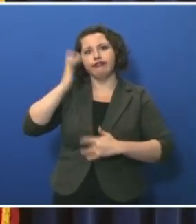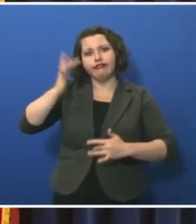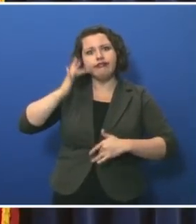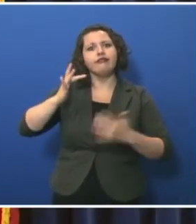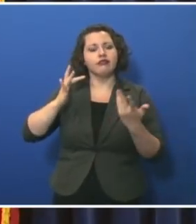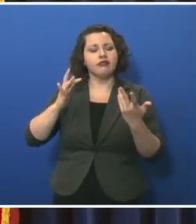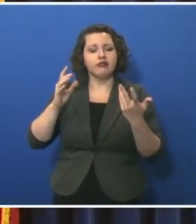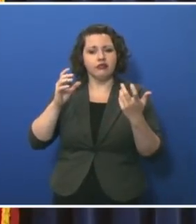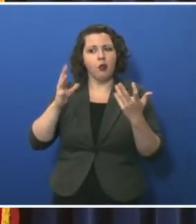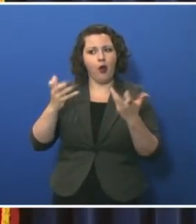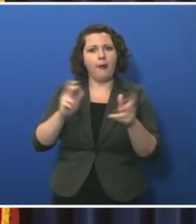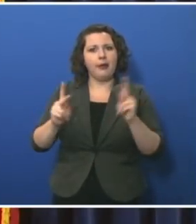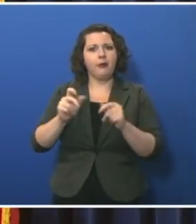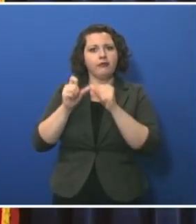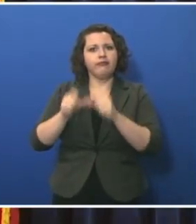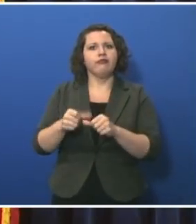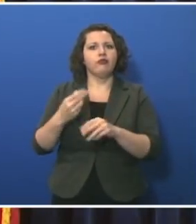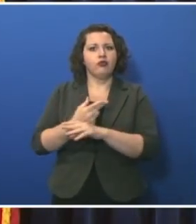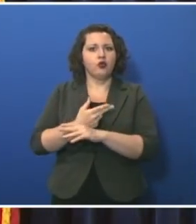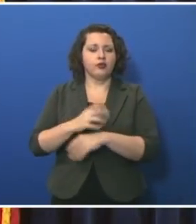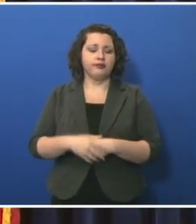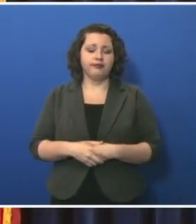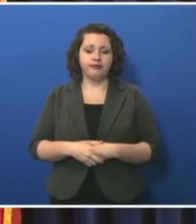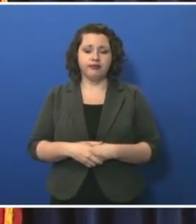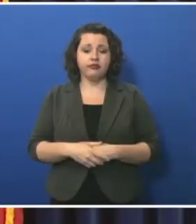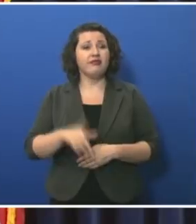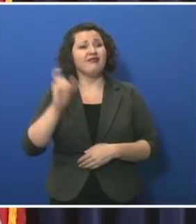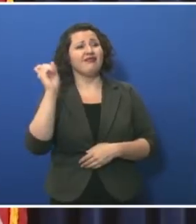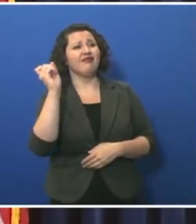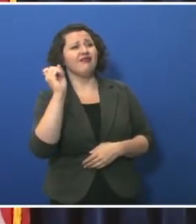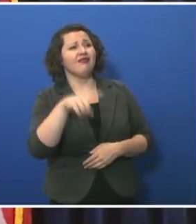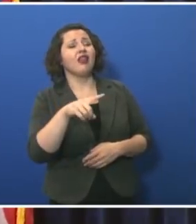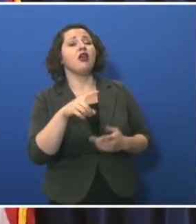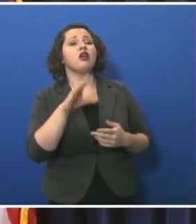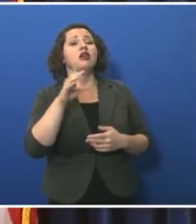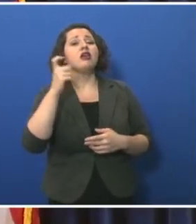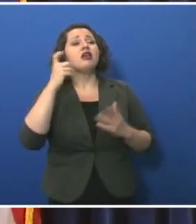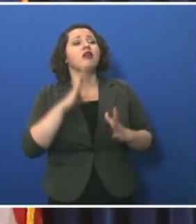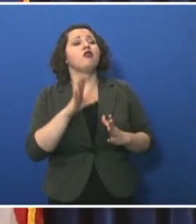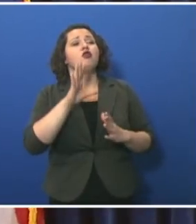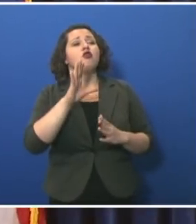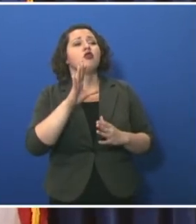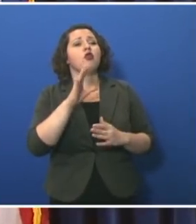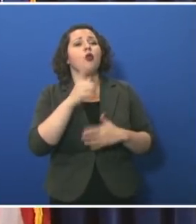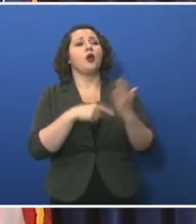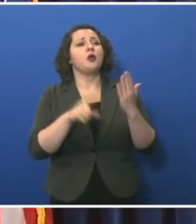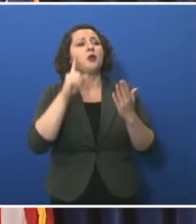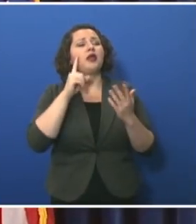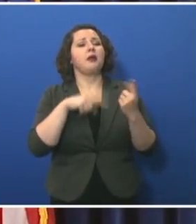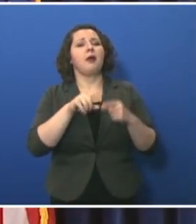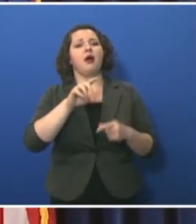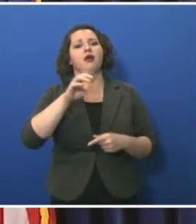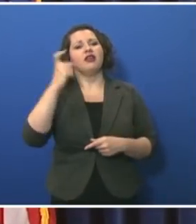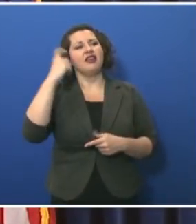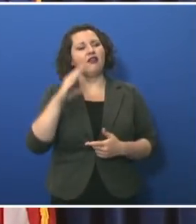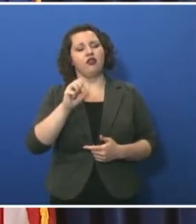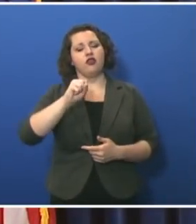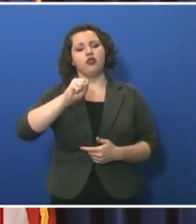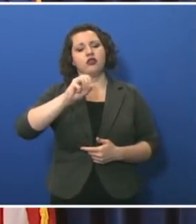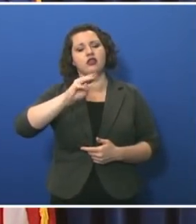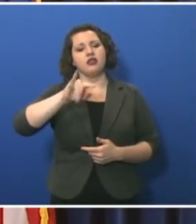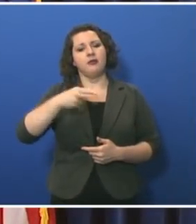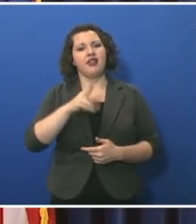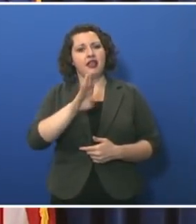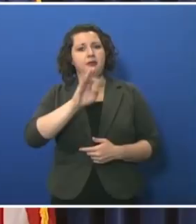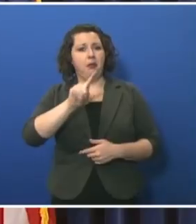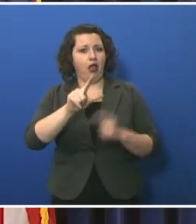continue to follow. Governor, what's your take on Senator Smith's bill as it relates to absentee voting and Secretary Pate sending